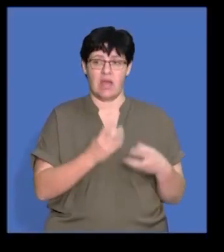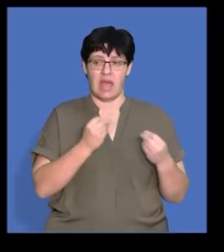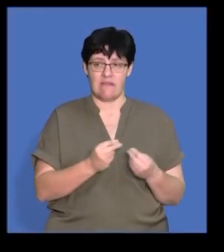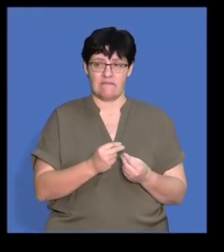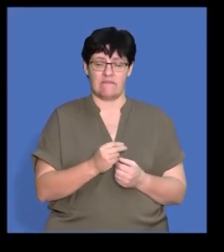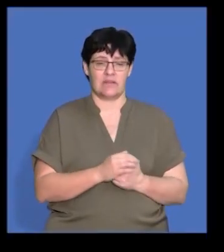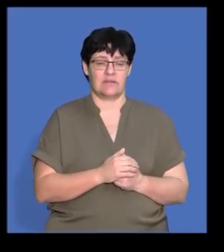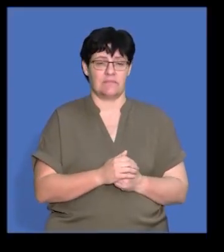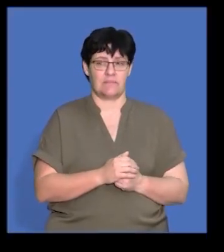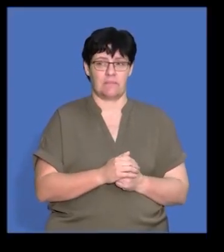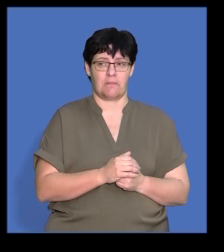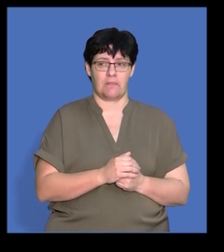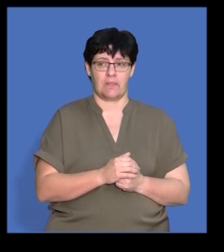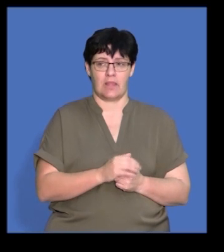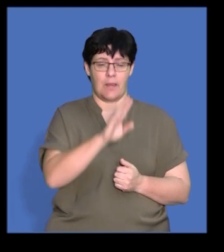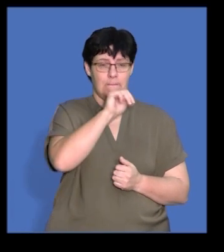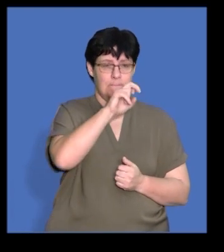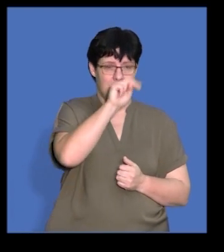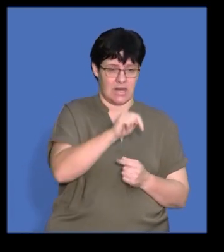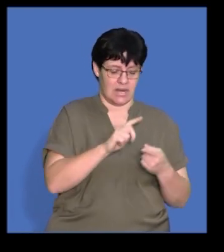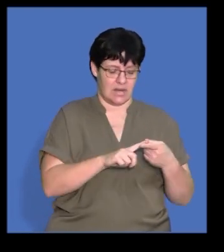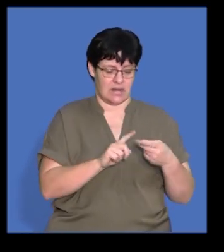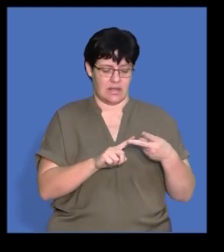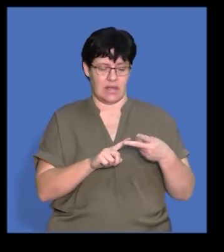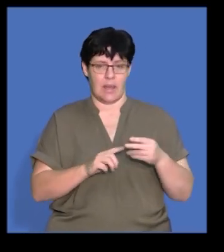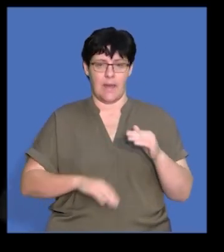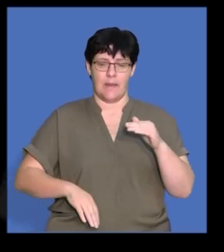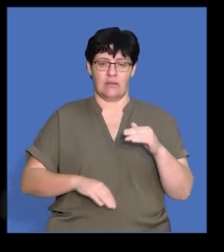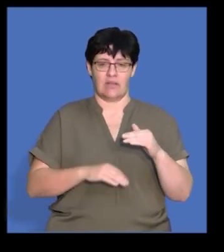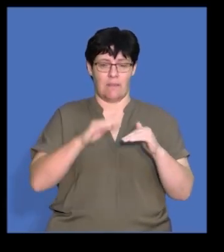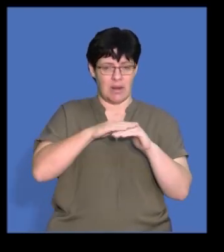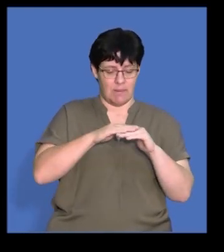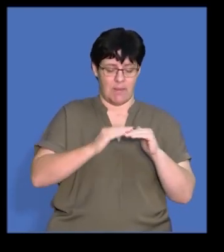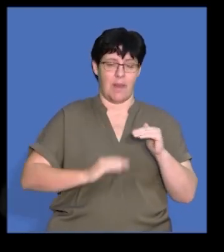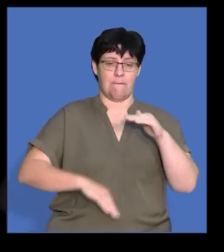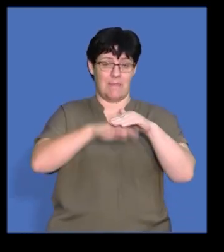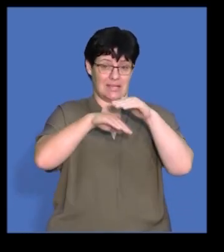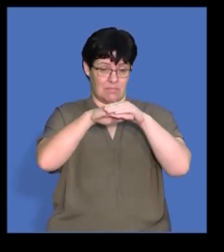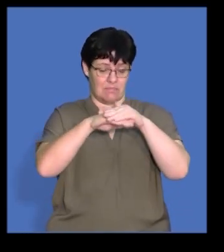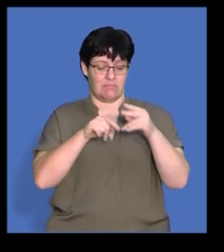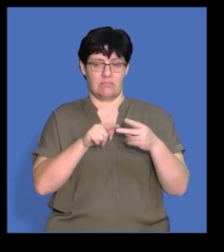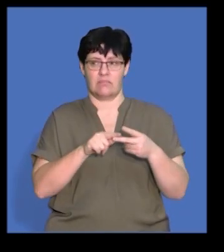your min, it's got your max, it's got